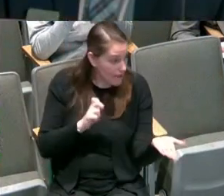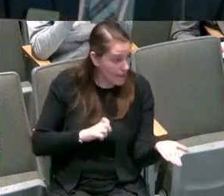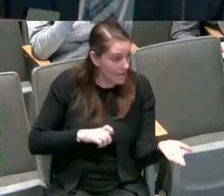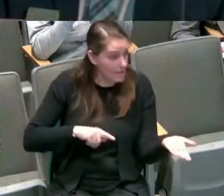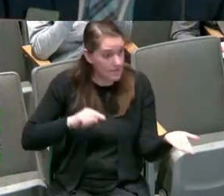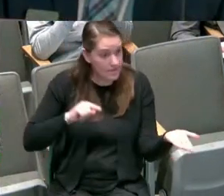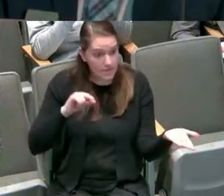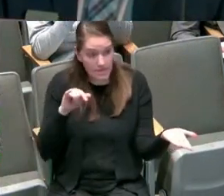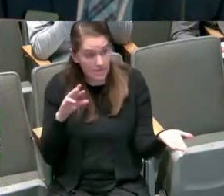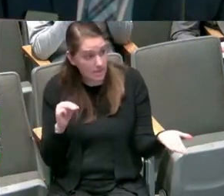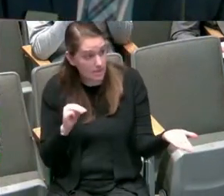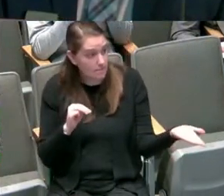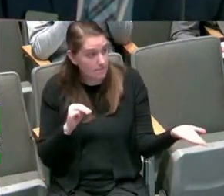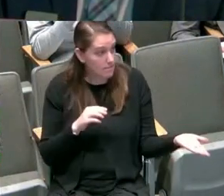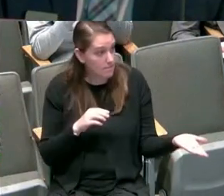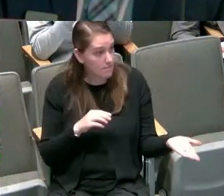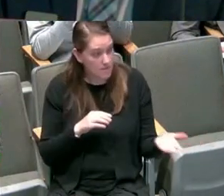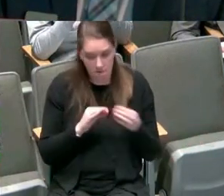or